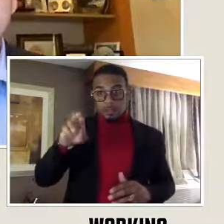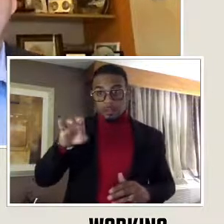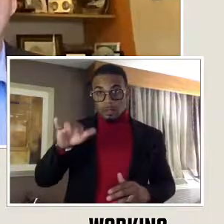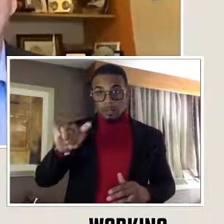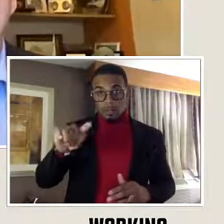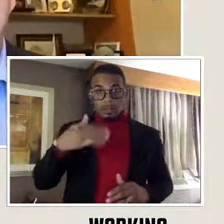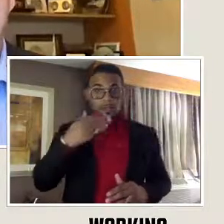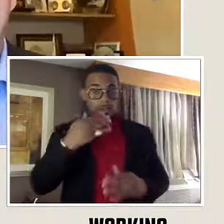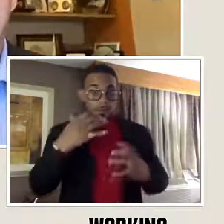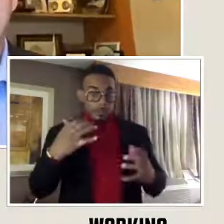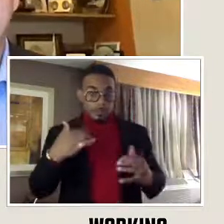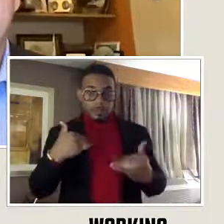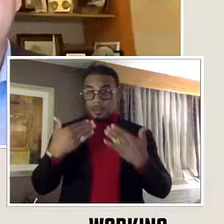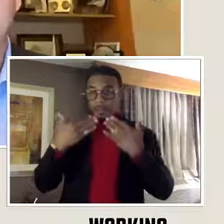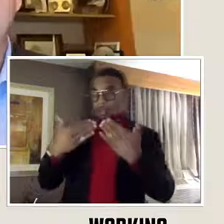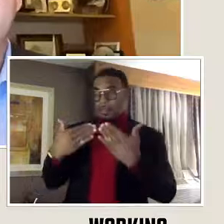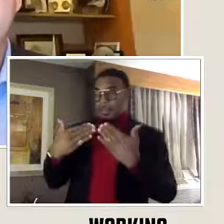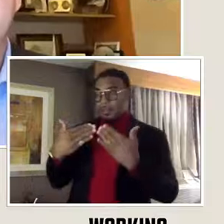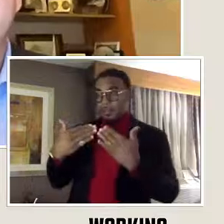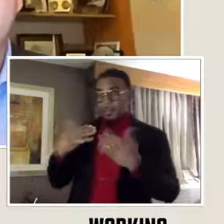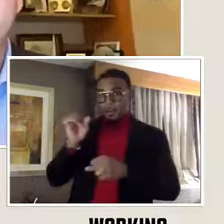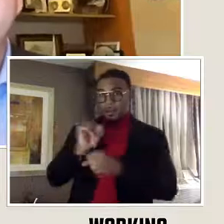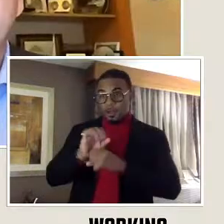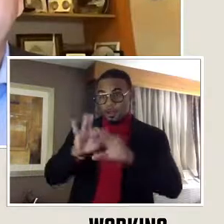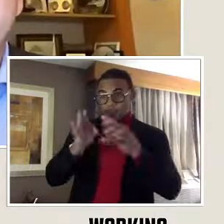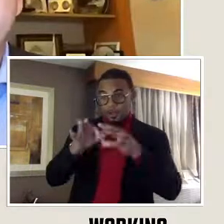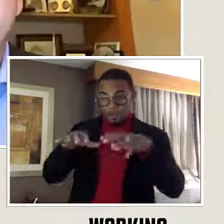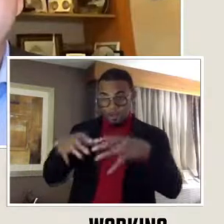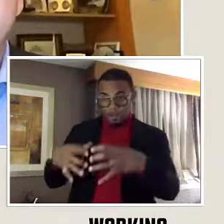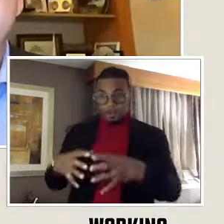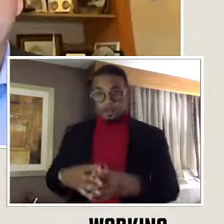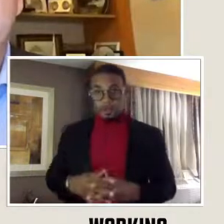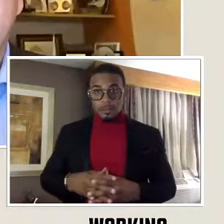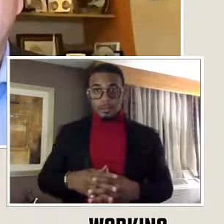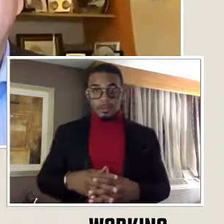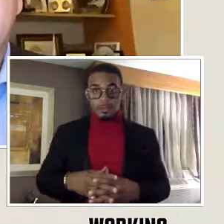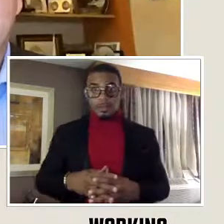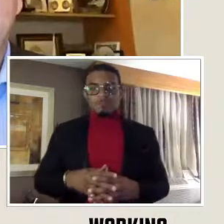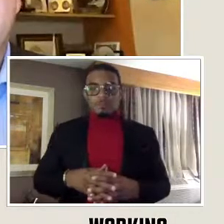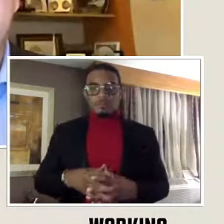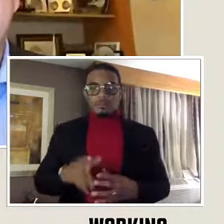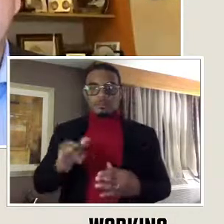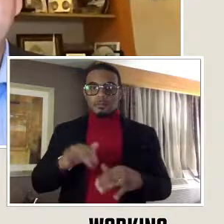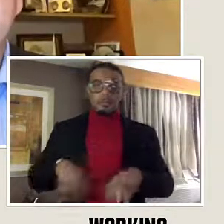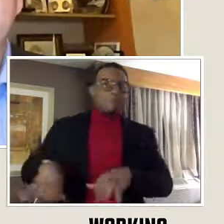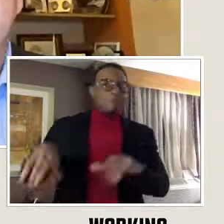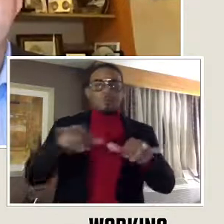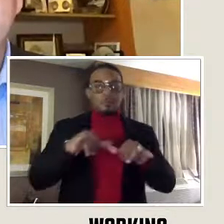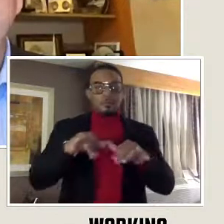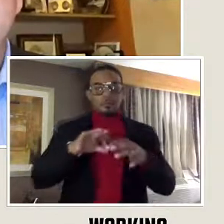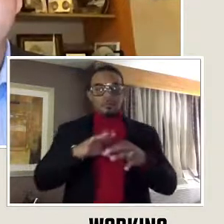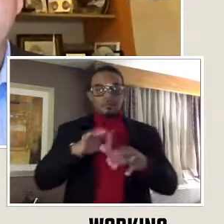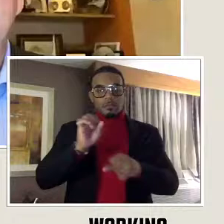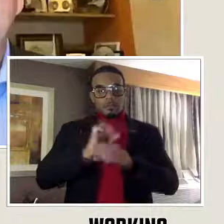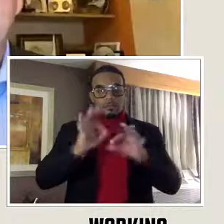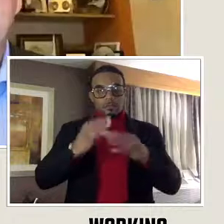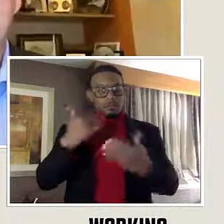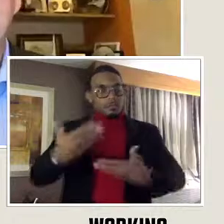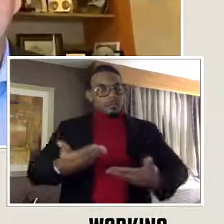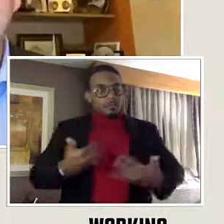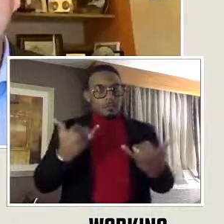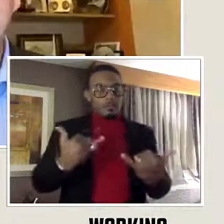you so much. I want to thank the Working Families Party and the United Working Families for inviting me